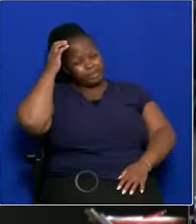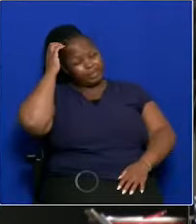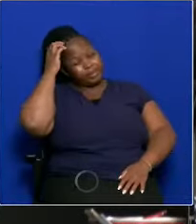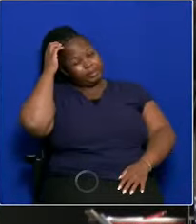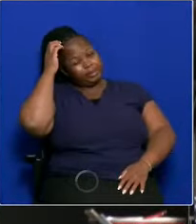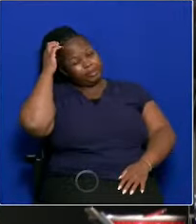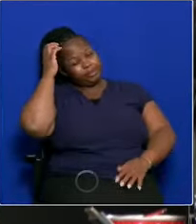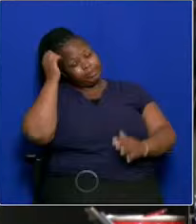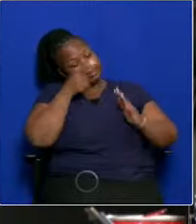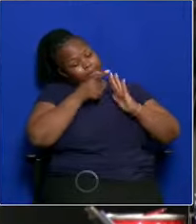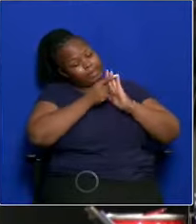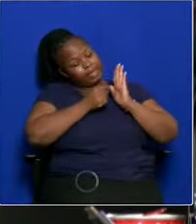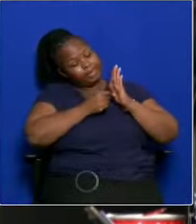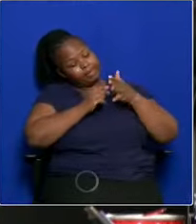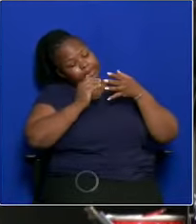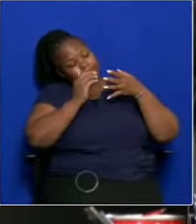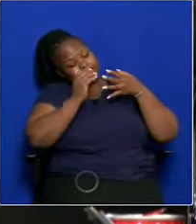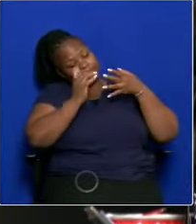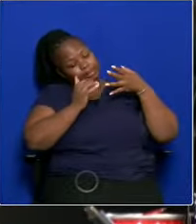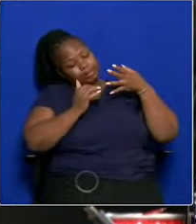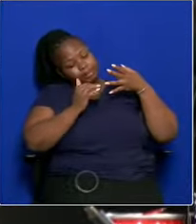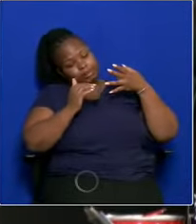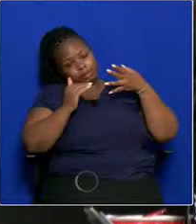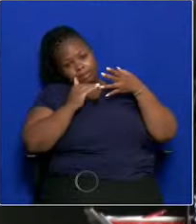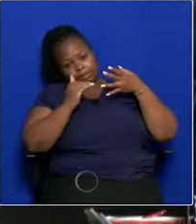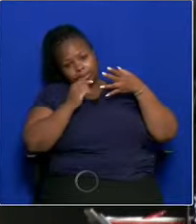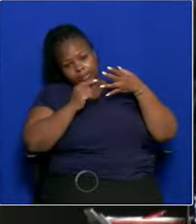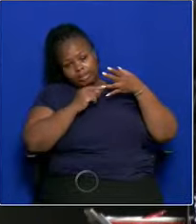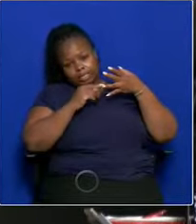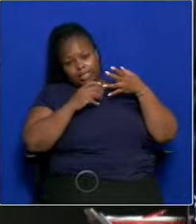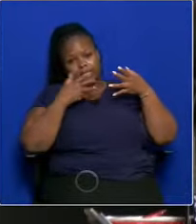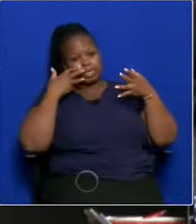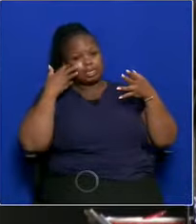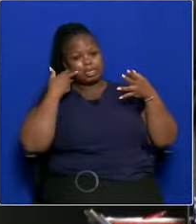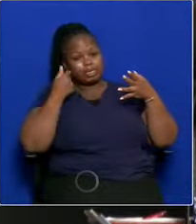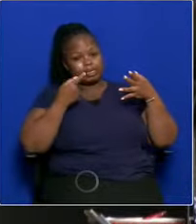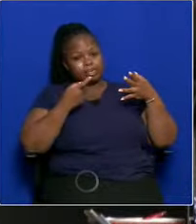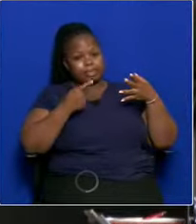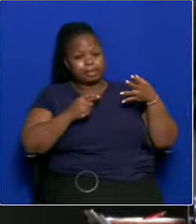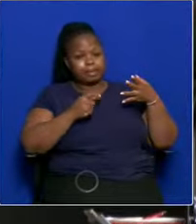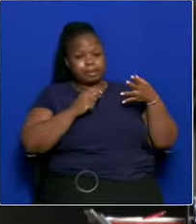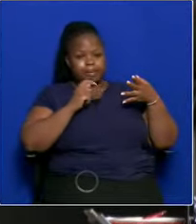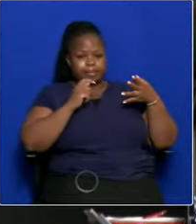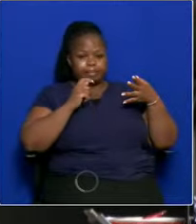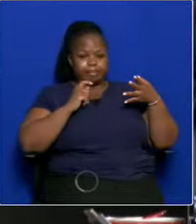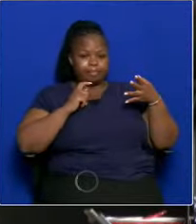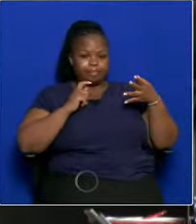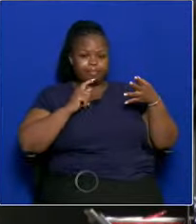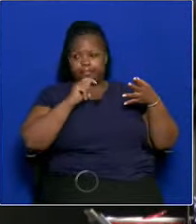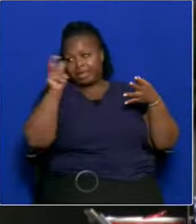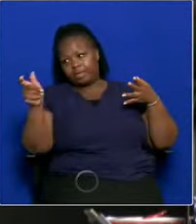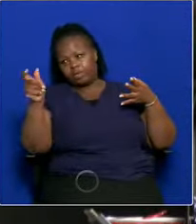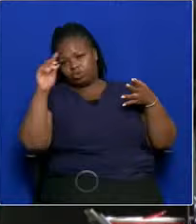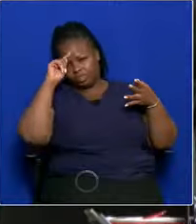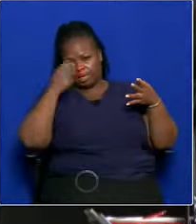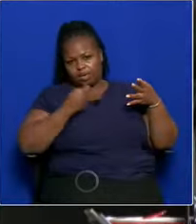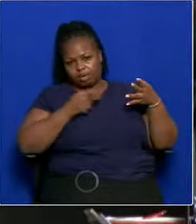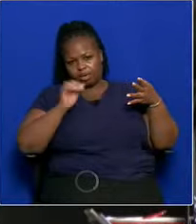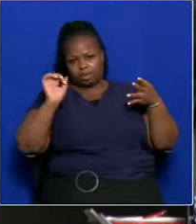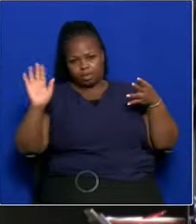on which Mr. Matlala paid you, or paid the amount to your son.